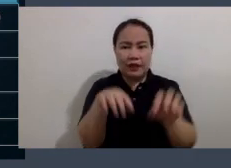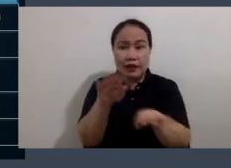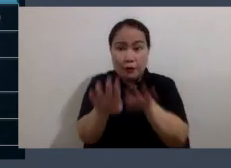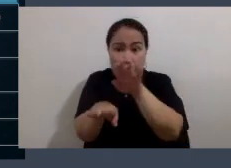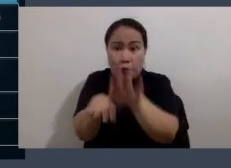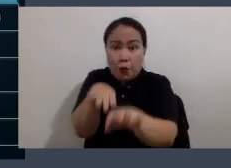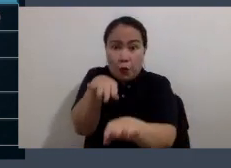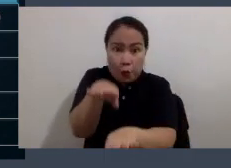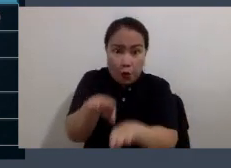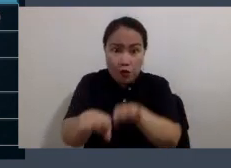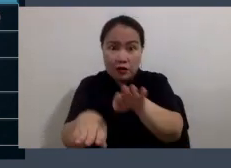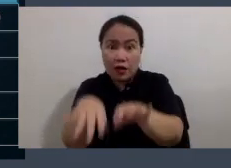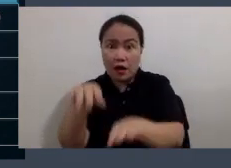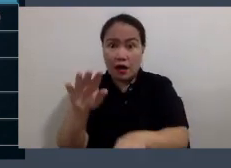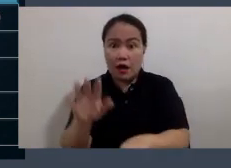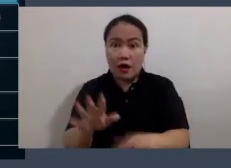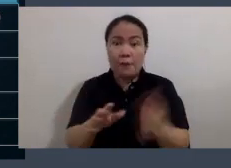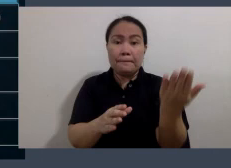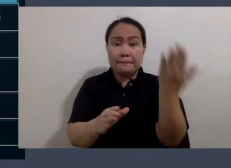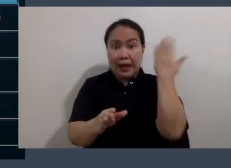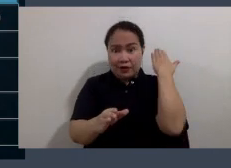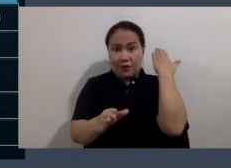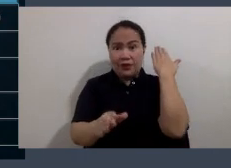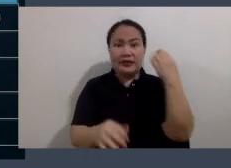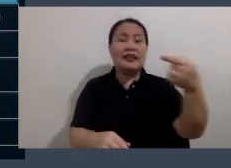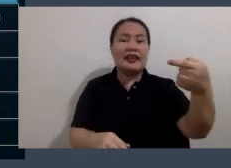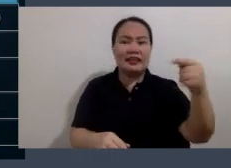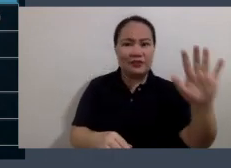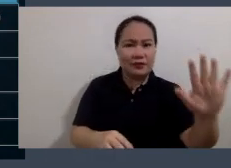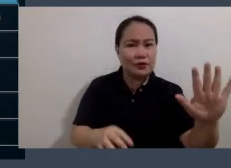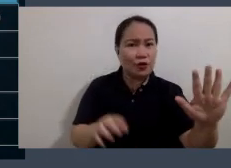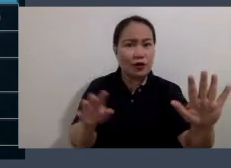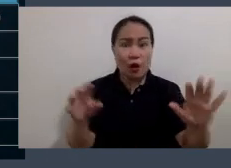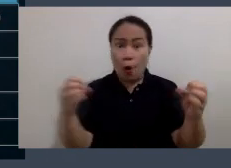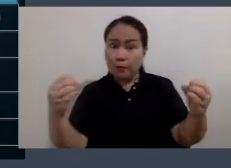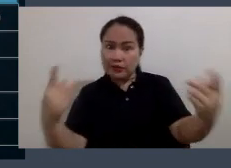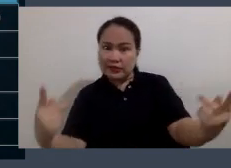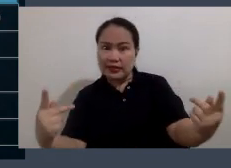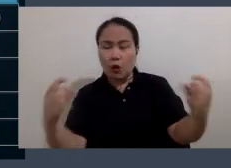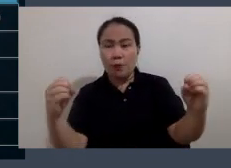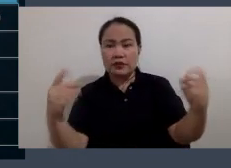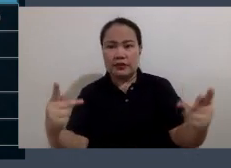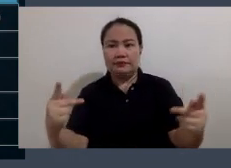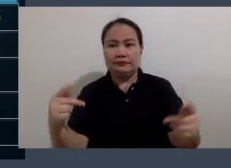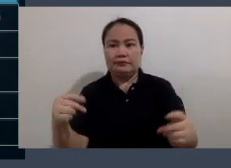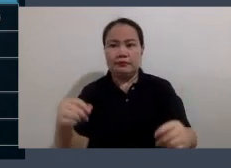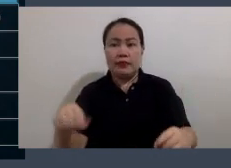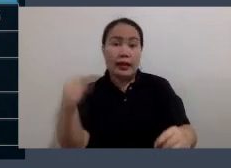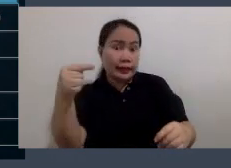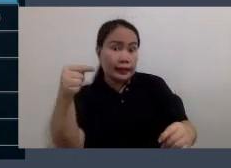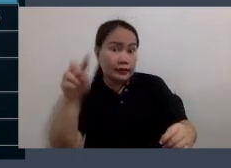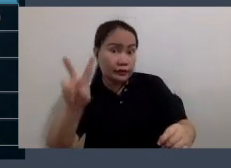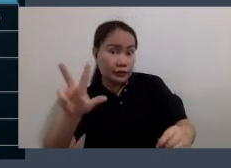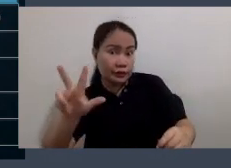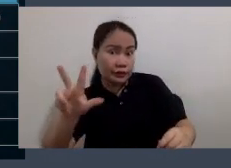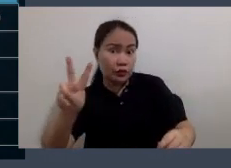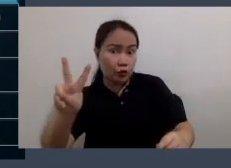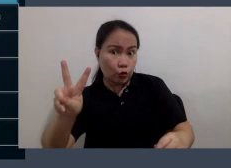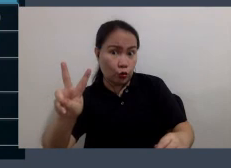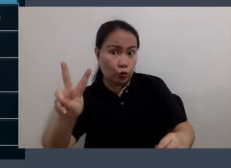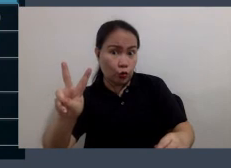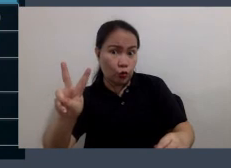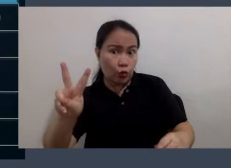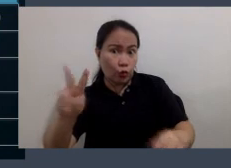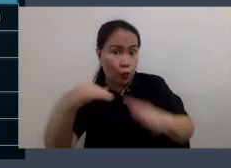5 steps backward, and that will become negative 5. 32 meters below, so that